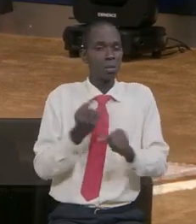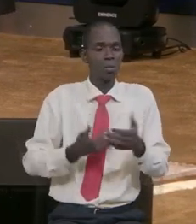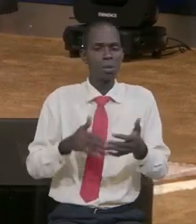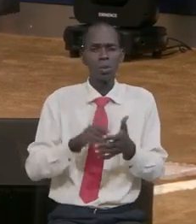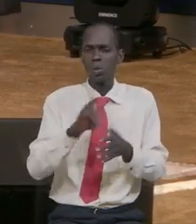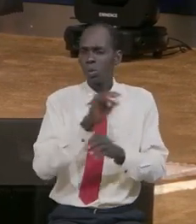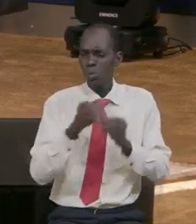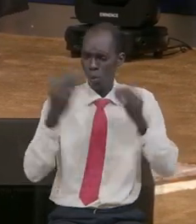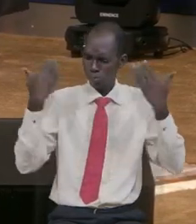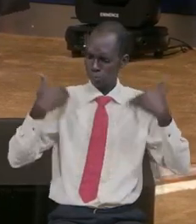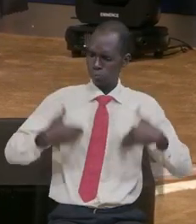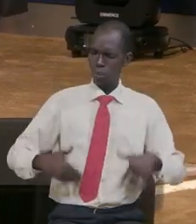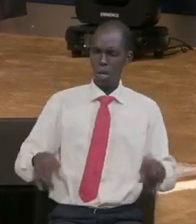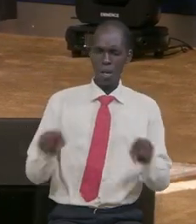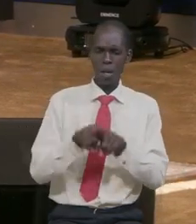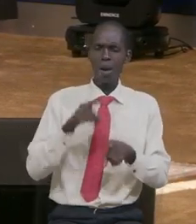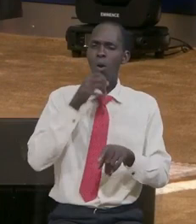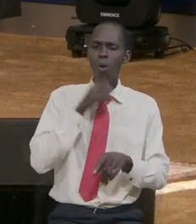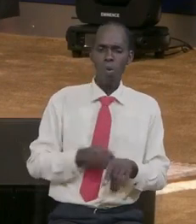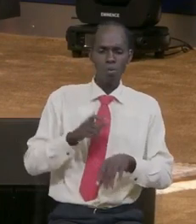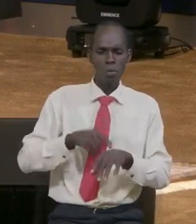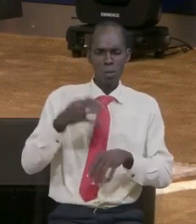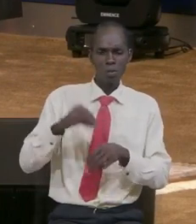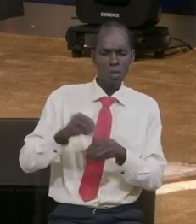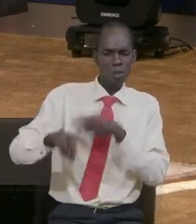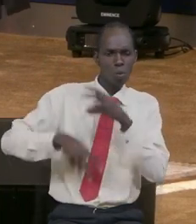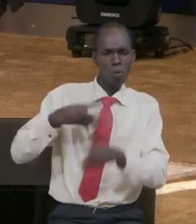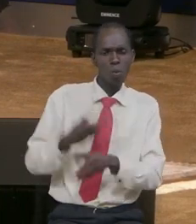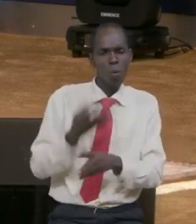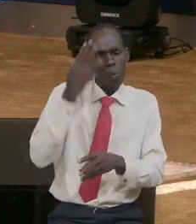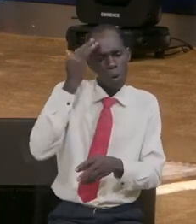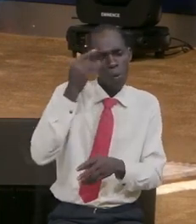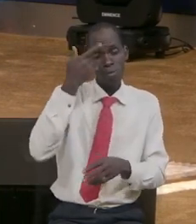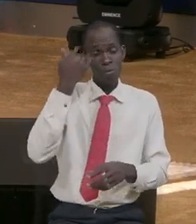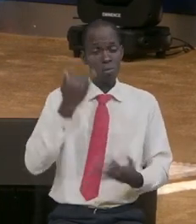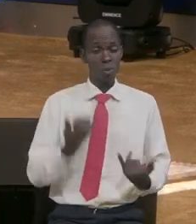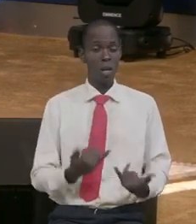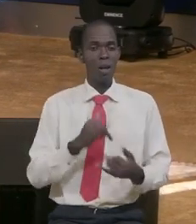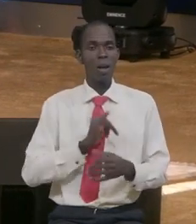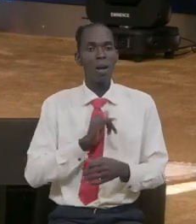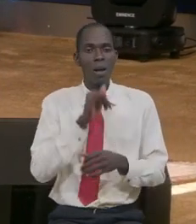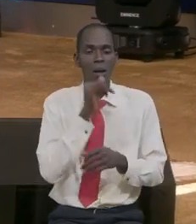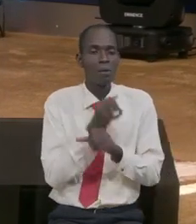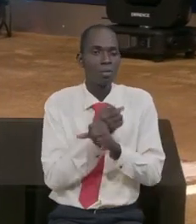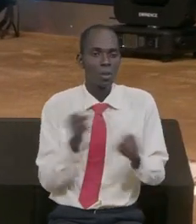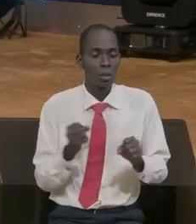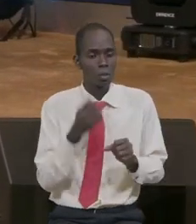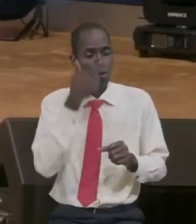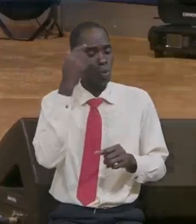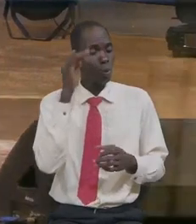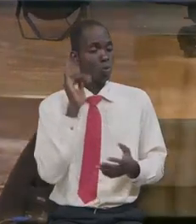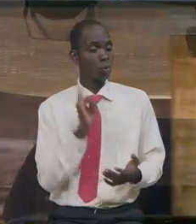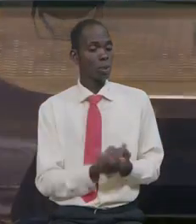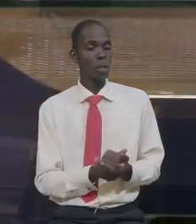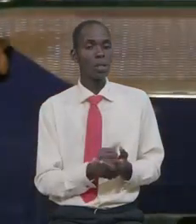that you used to dress with them. But why? I am born again. Because of that, they too,